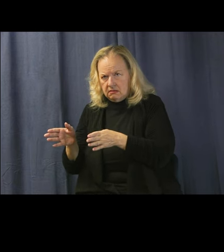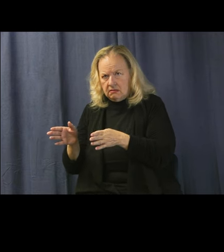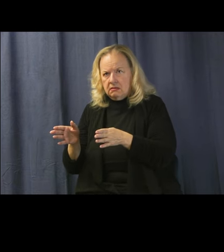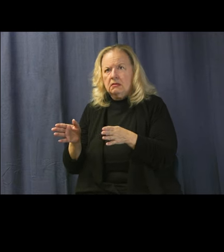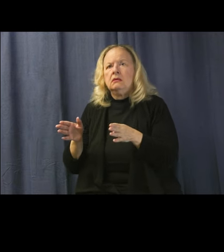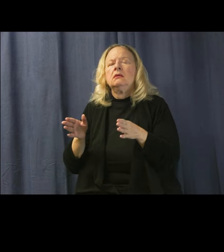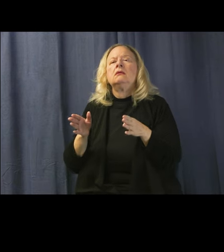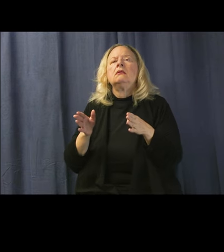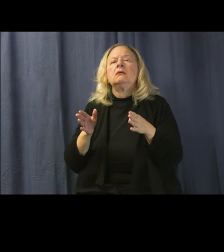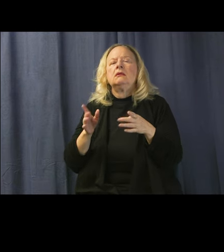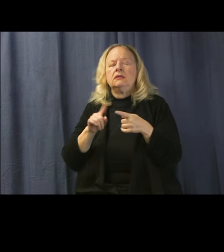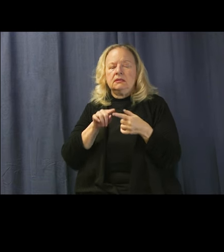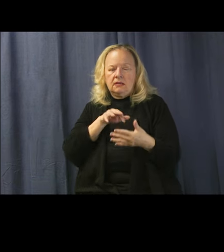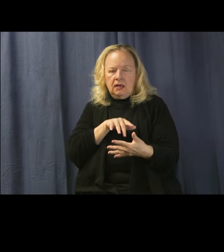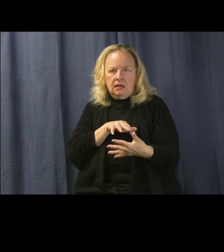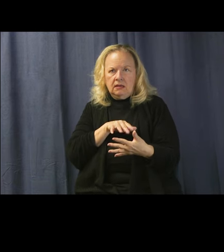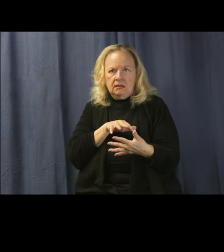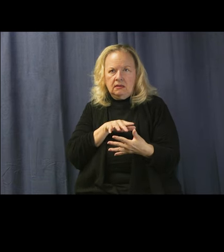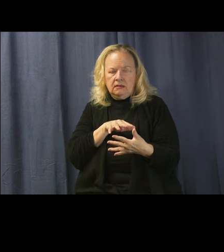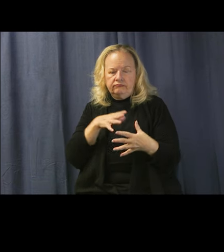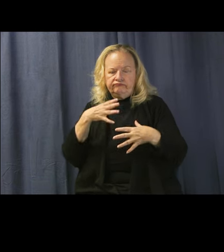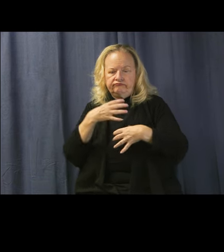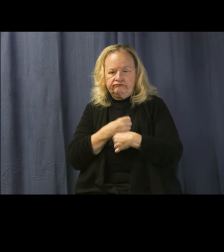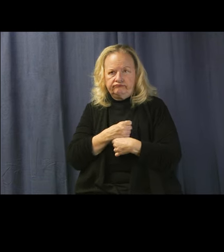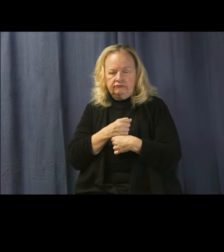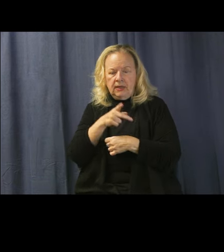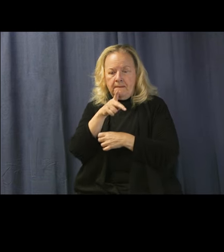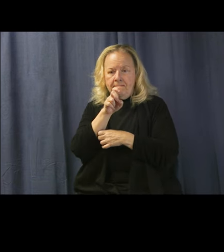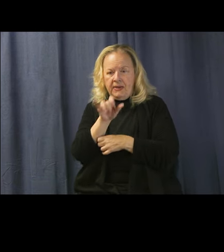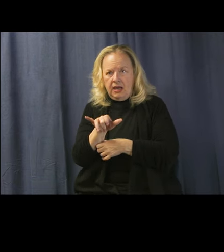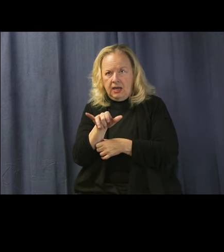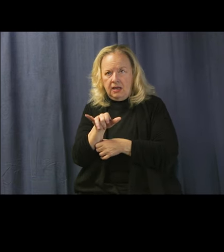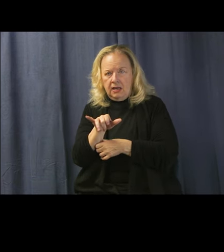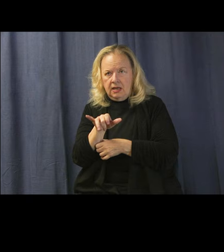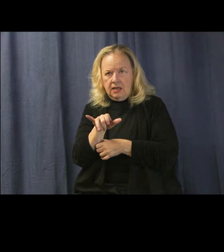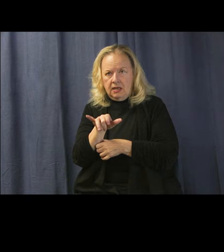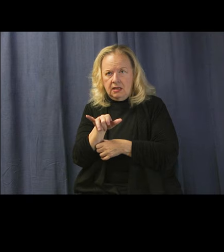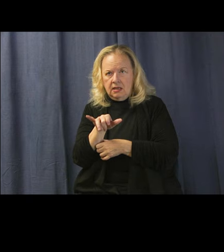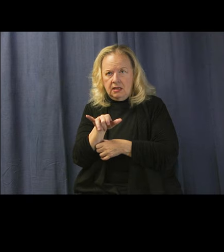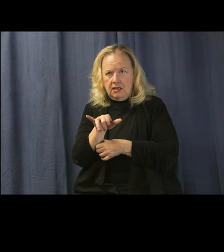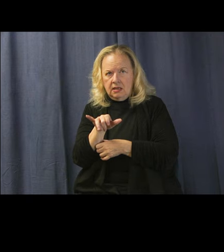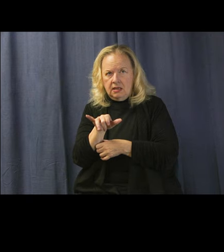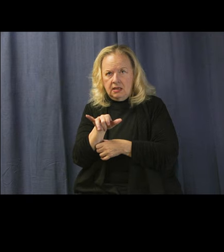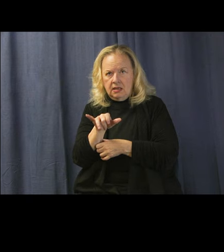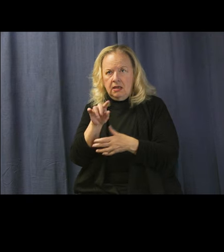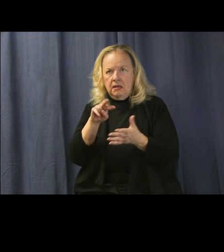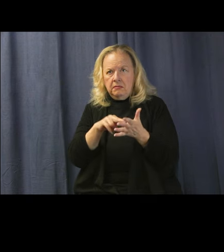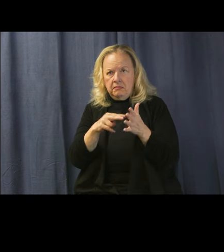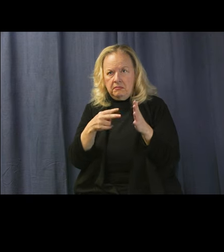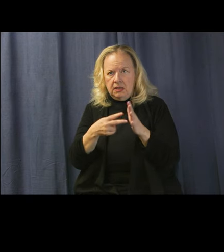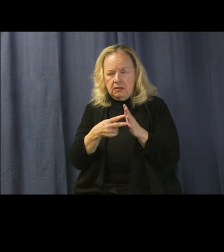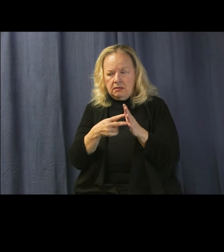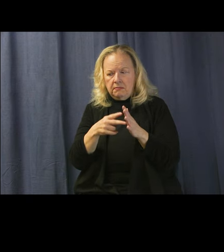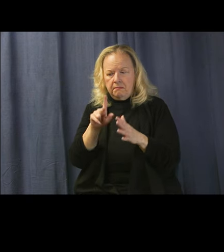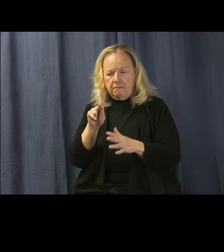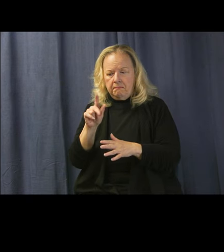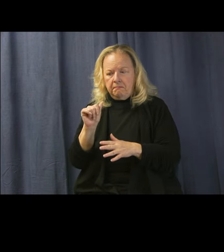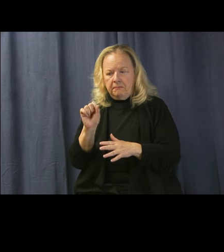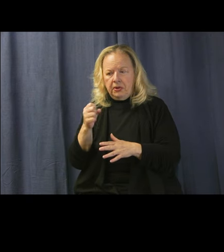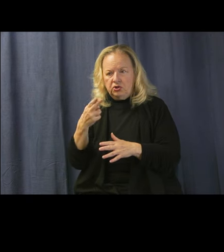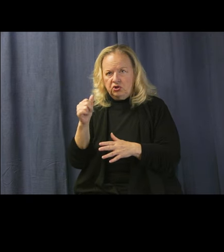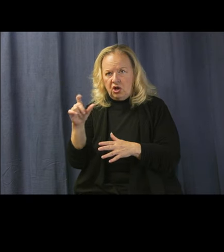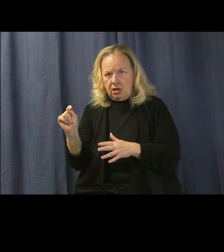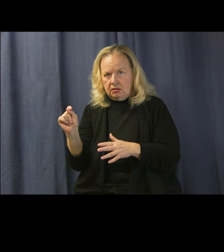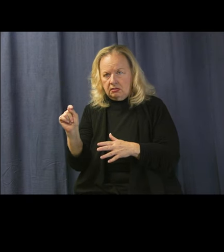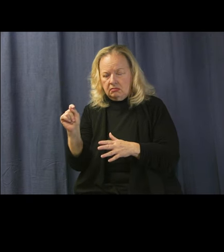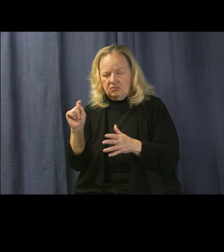means garden. It's an acronym. The pay, okay, means the peshat, just the